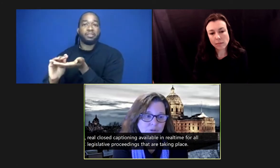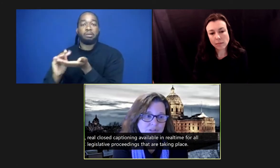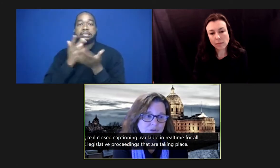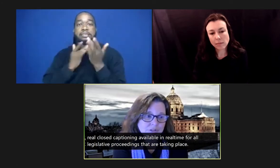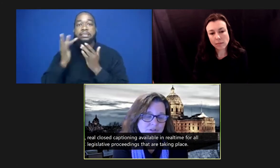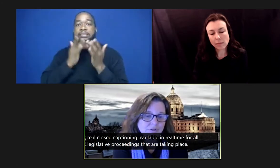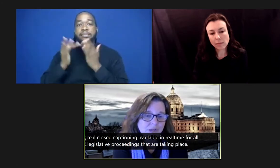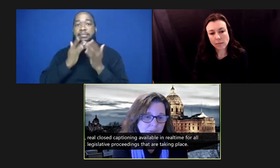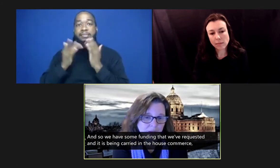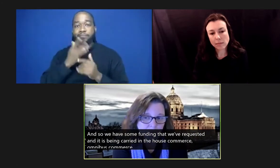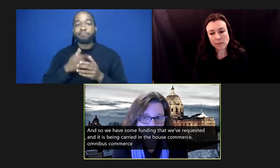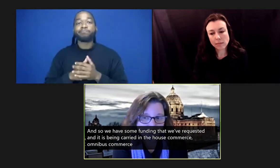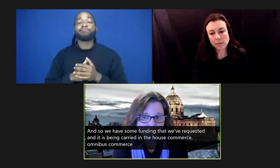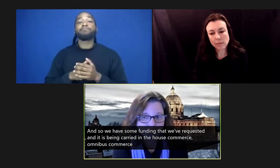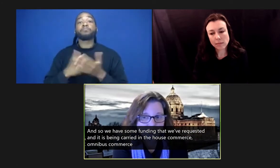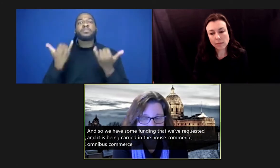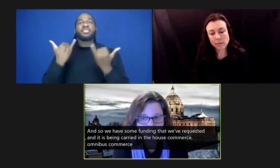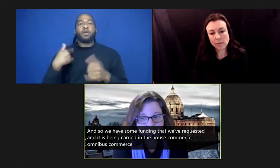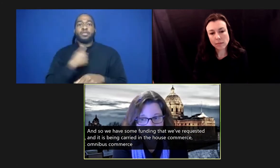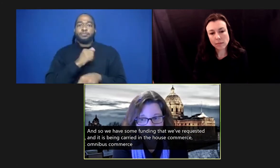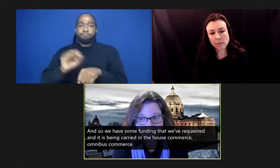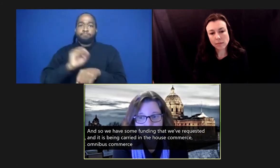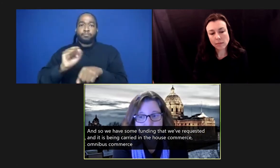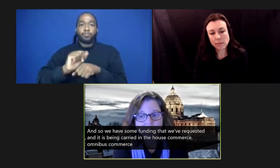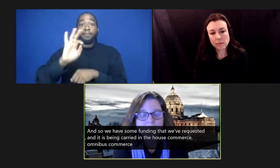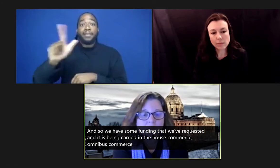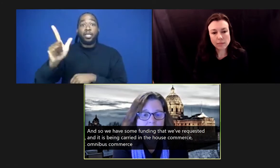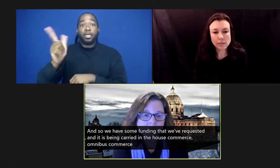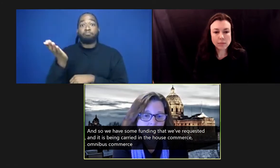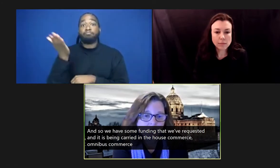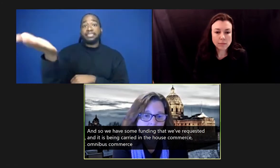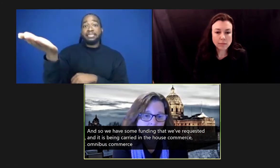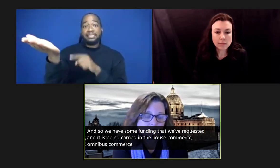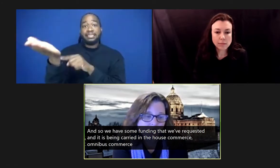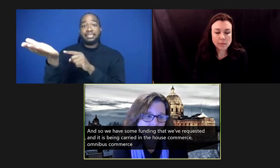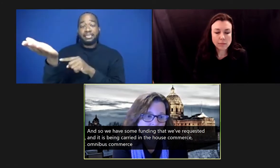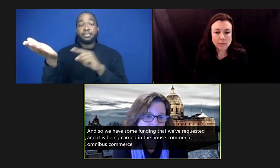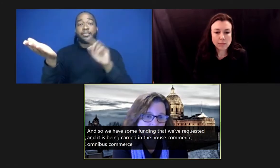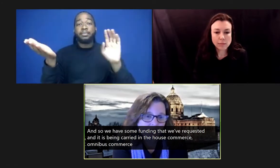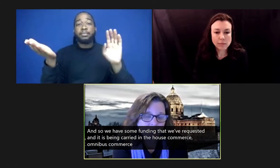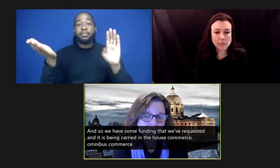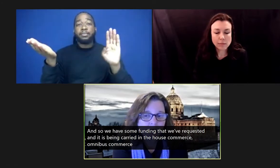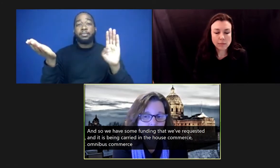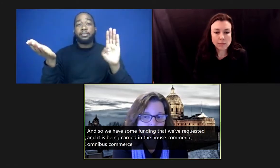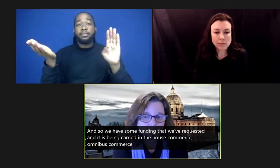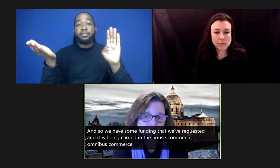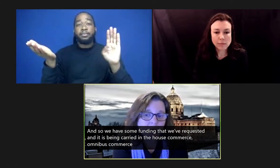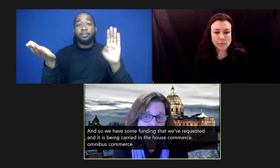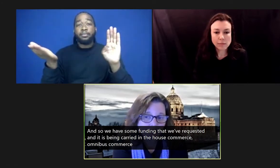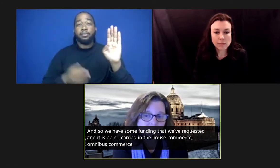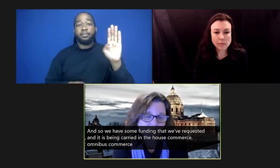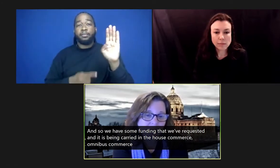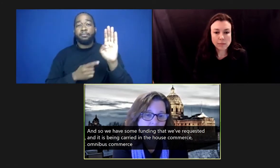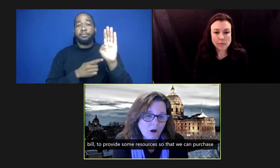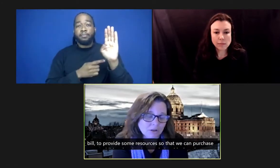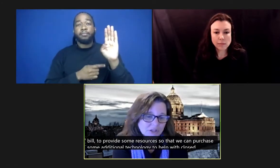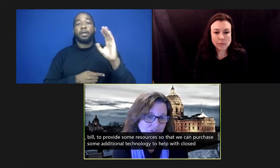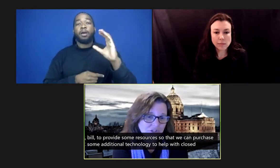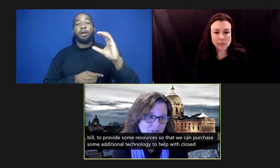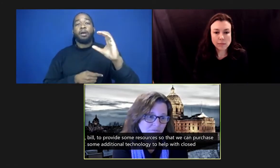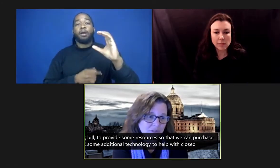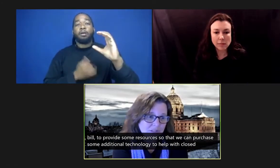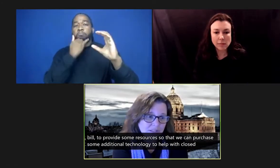some resources so that we can purchase some additional technology to help with closed captioning for all, with a goal of having